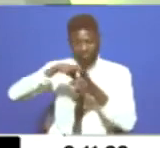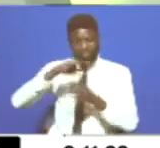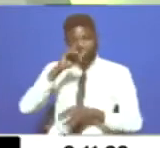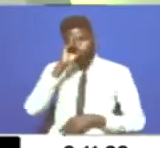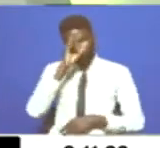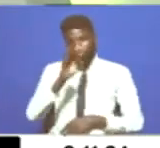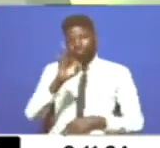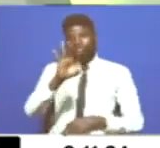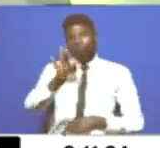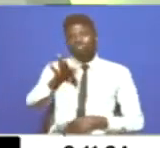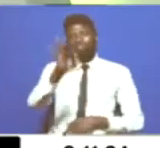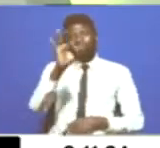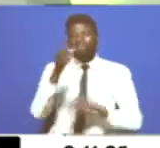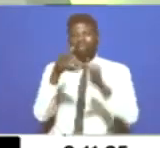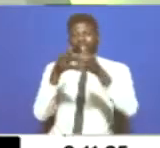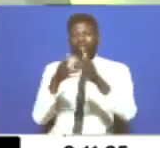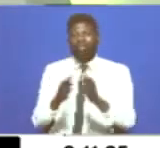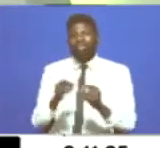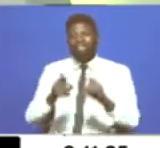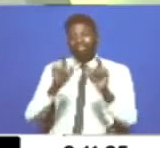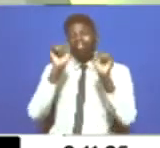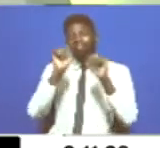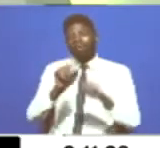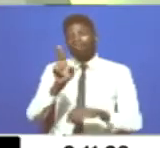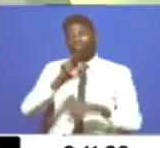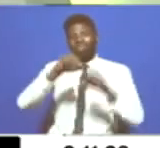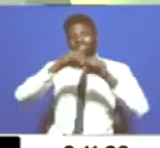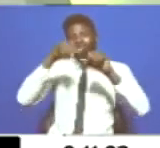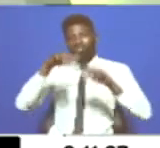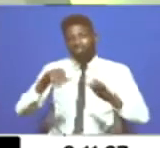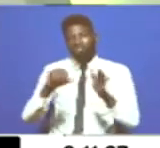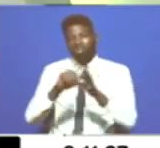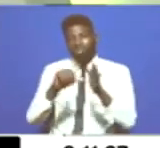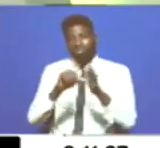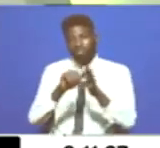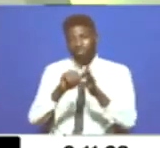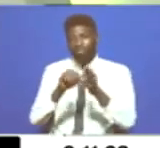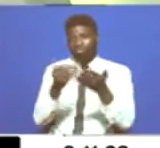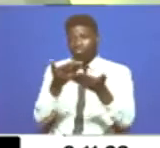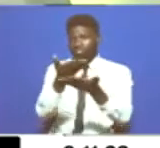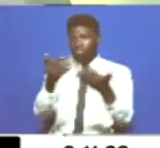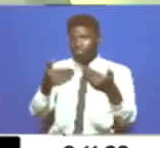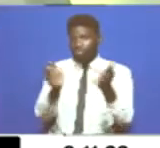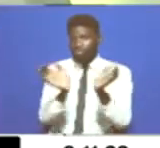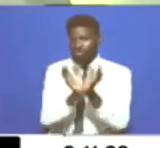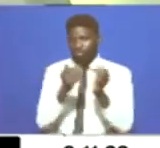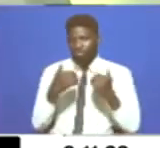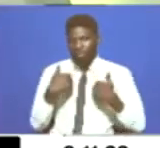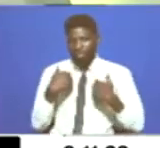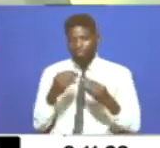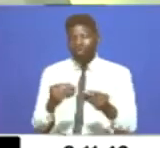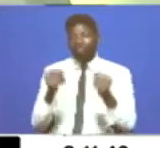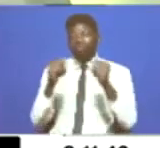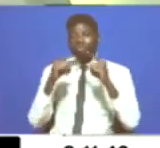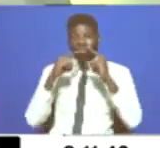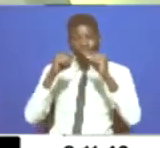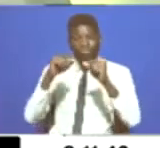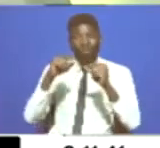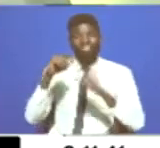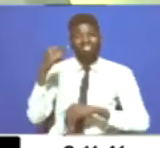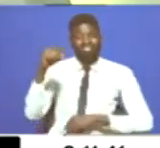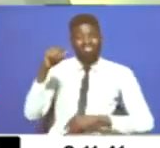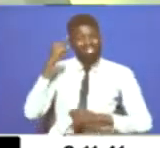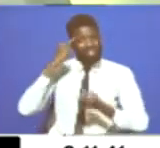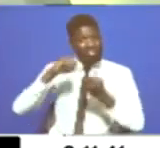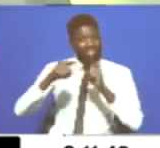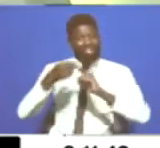leaders who can leverage on devolution to solve problems affecting communities. He added that Green Thinking Action Party will